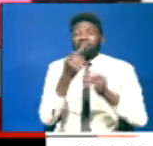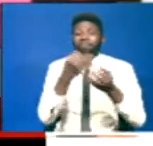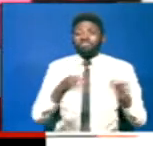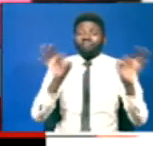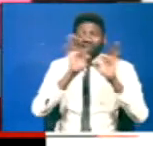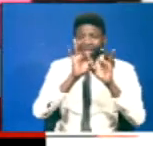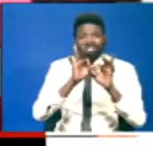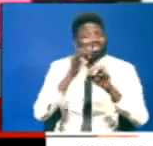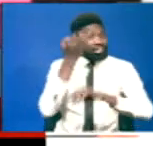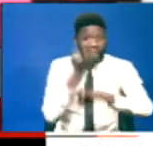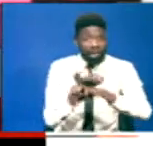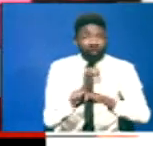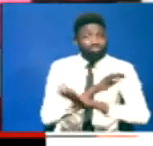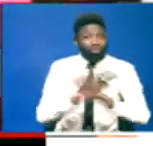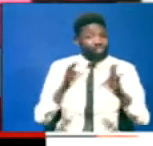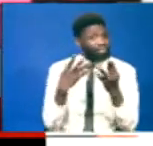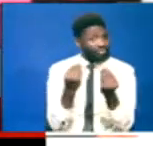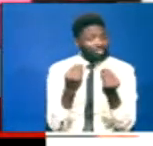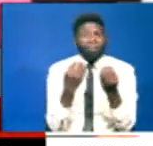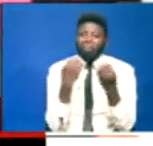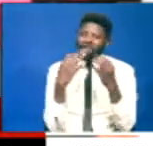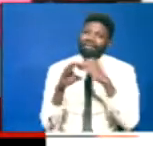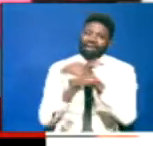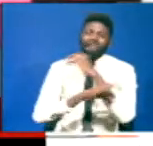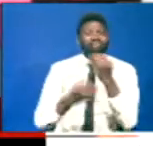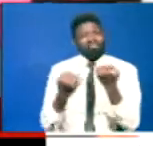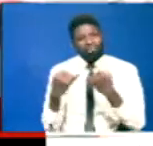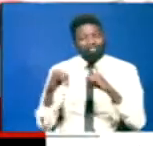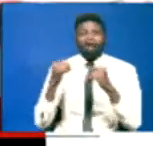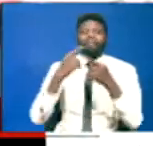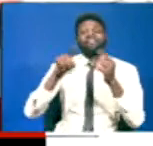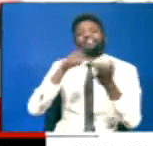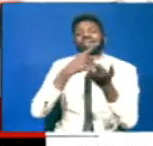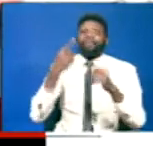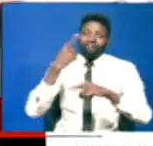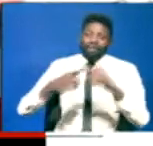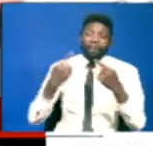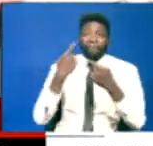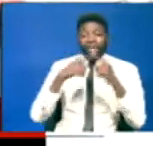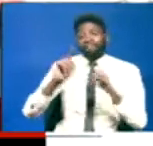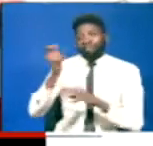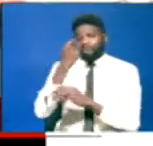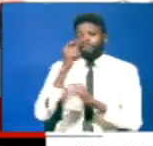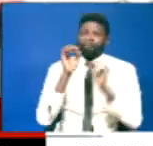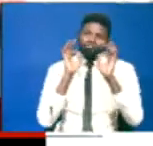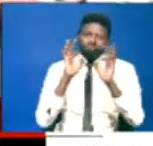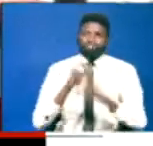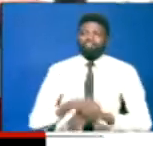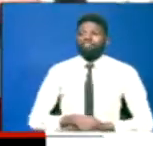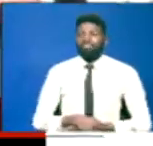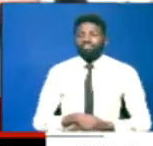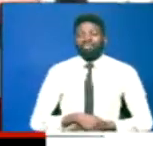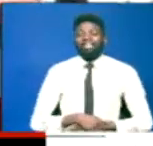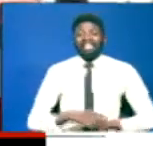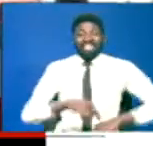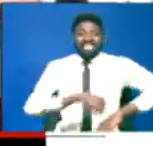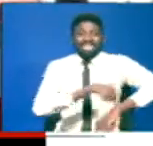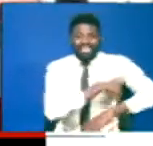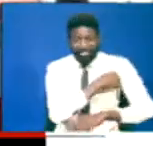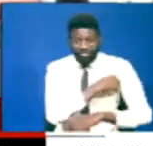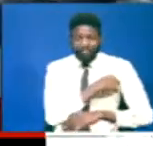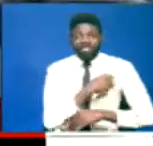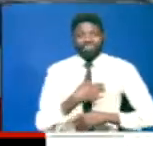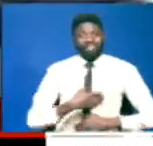not done that for years, but I think Kenya has taken a bold step with CBC. Chief guest John Githongo of Inuka Nisisi